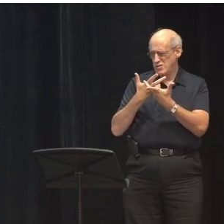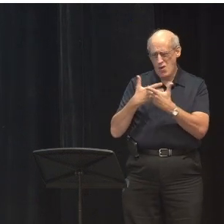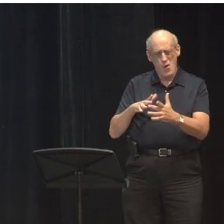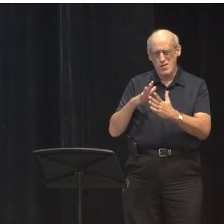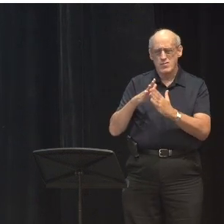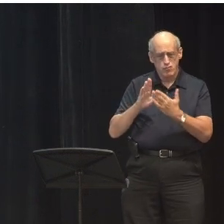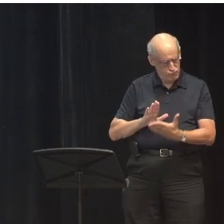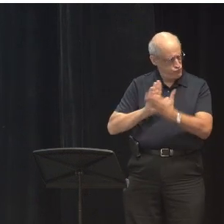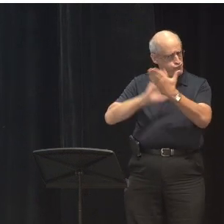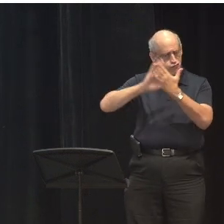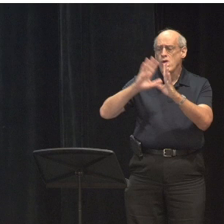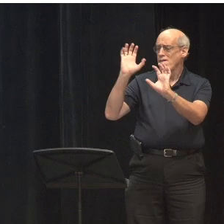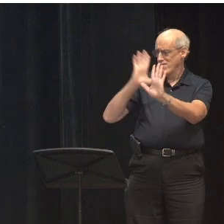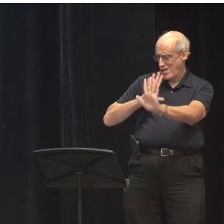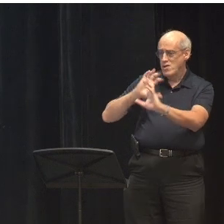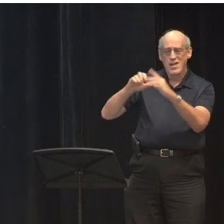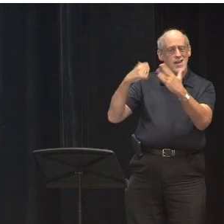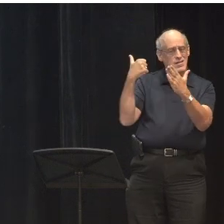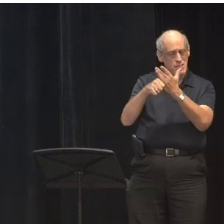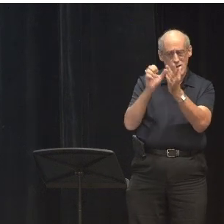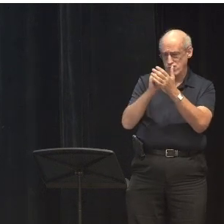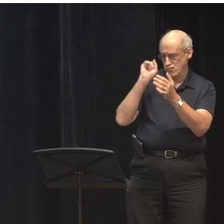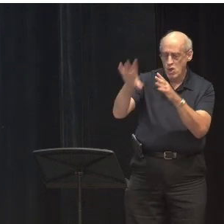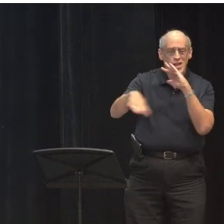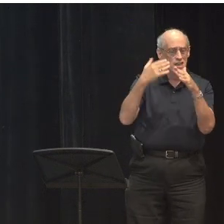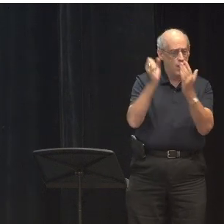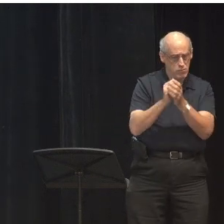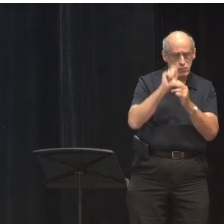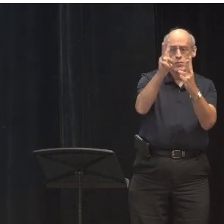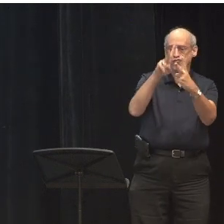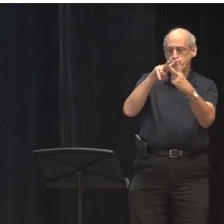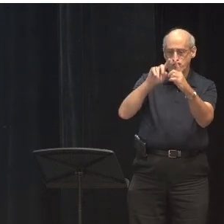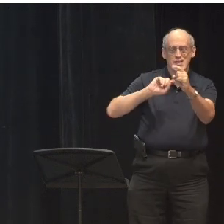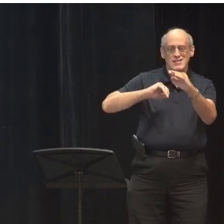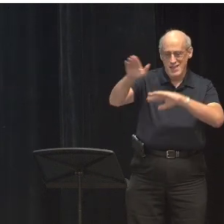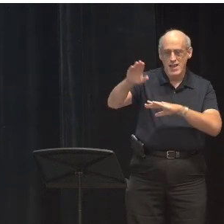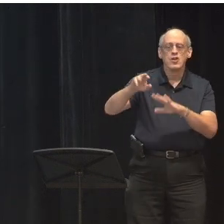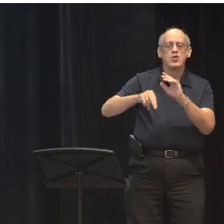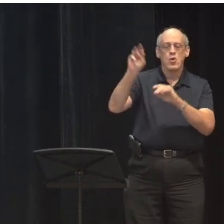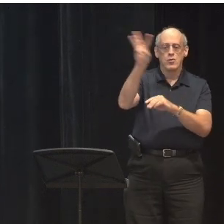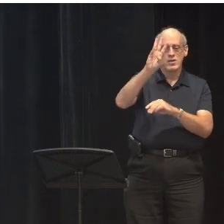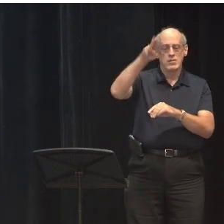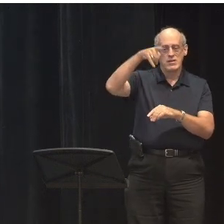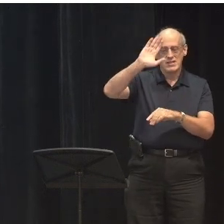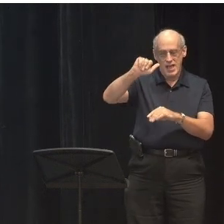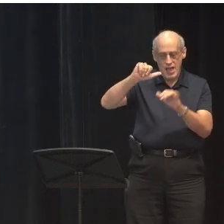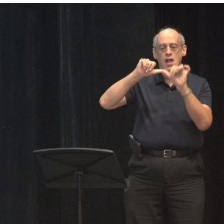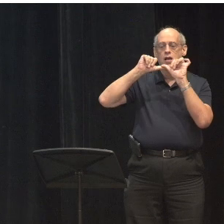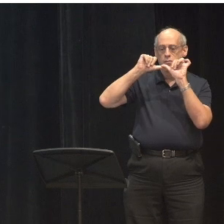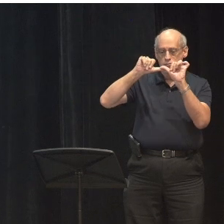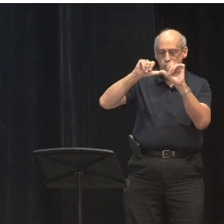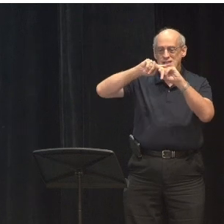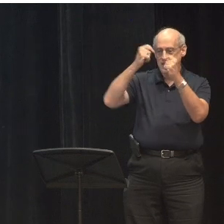orally, you can mail or email a written comment to the Northwest Battery Park City Resiliency Team